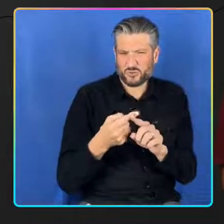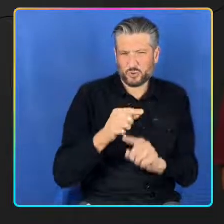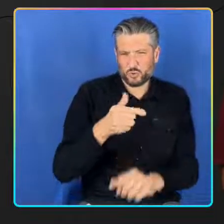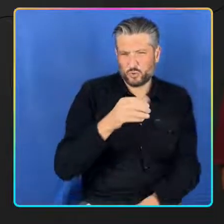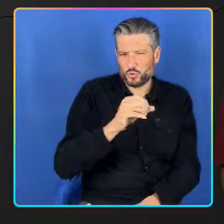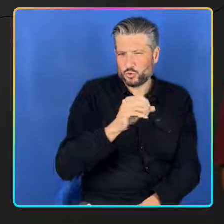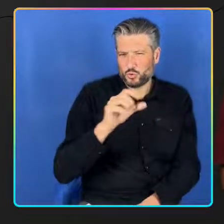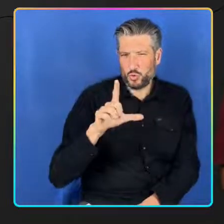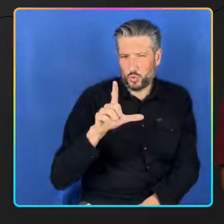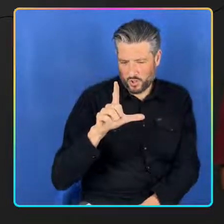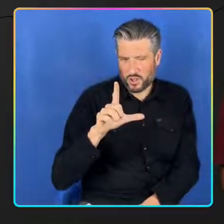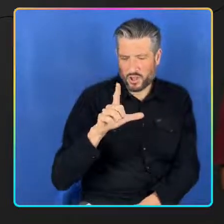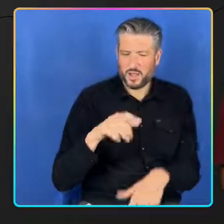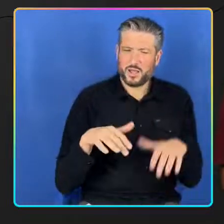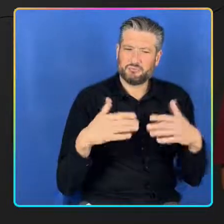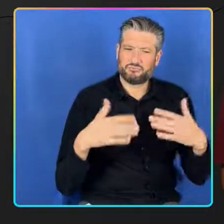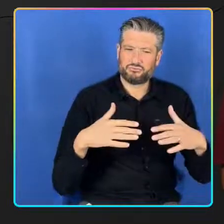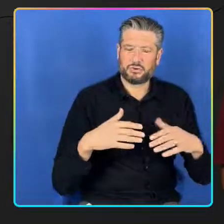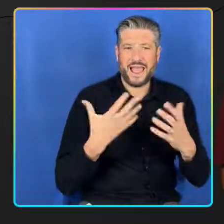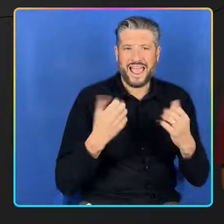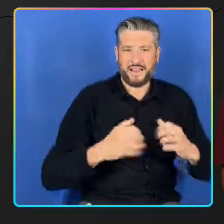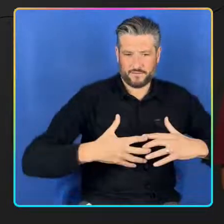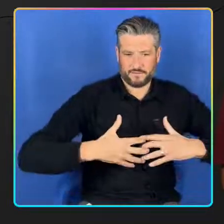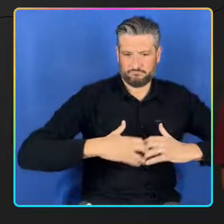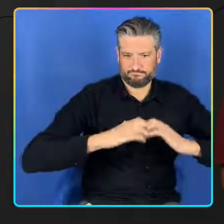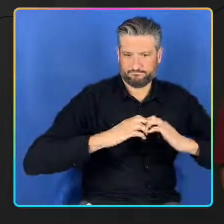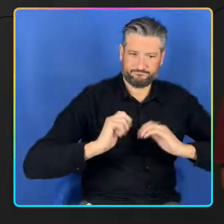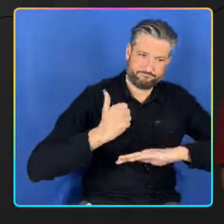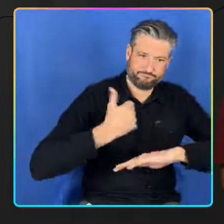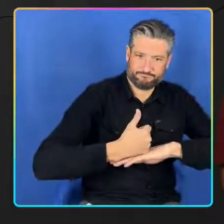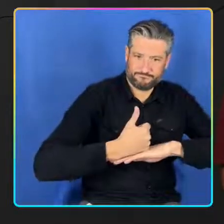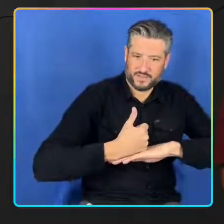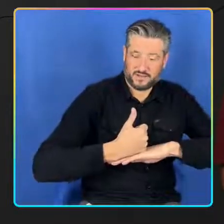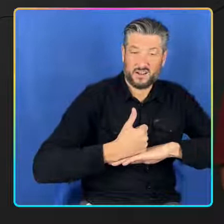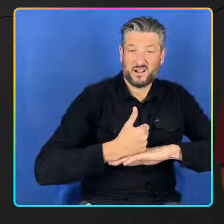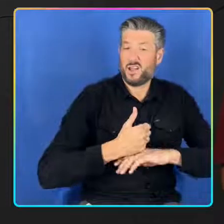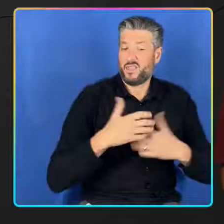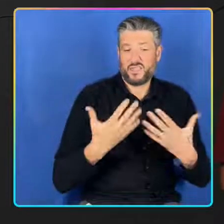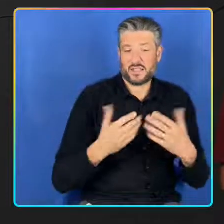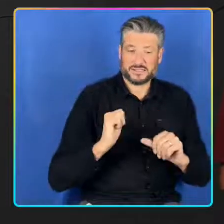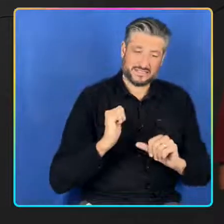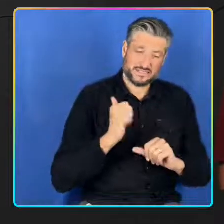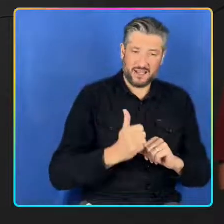network, and then they use labeled data on top of it in order to train the more specific task.